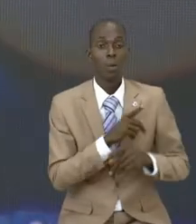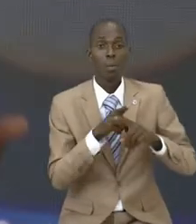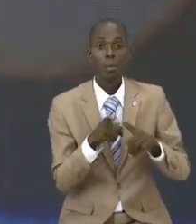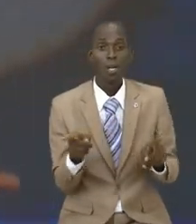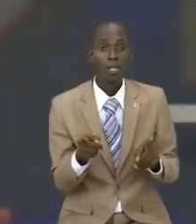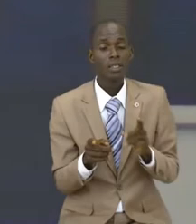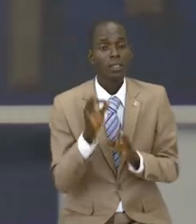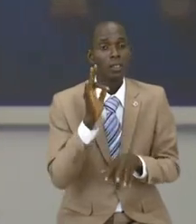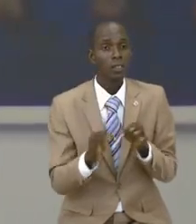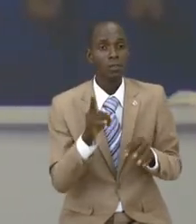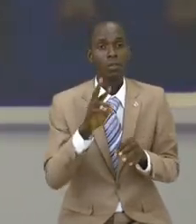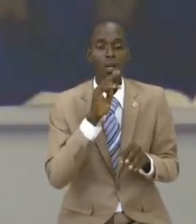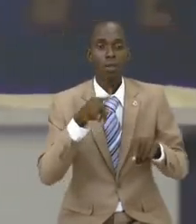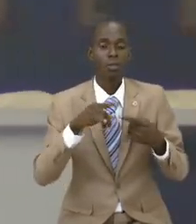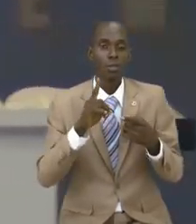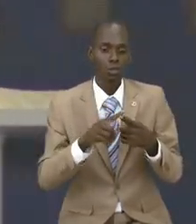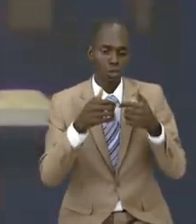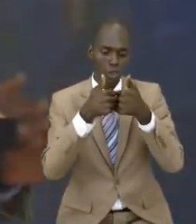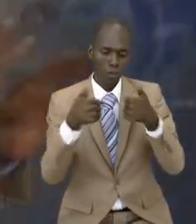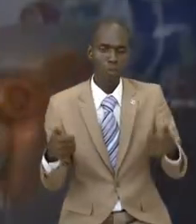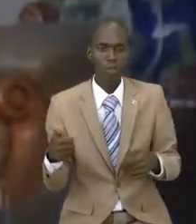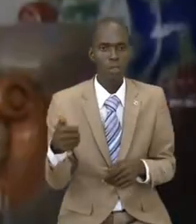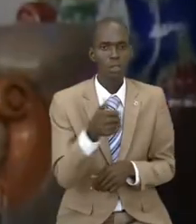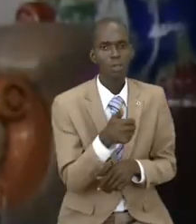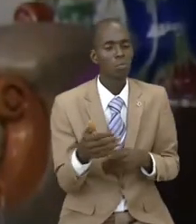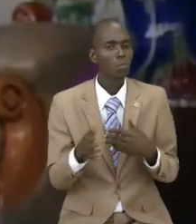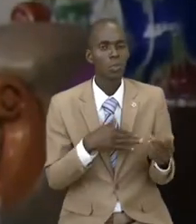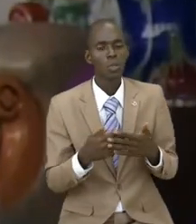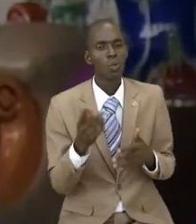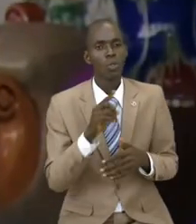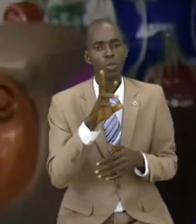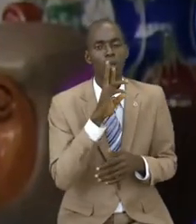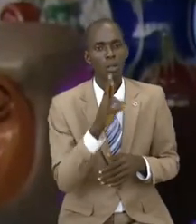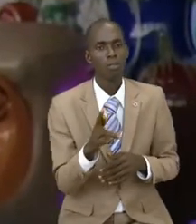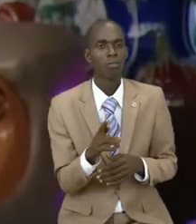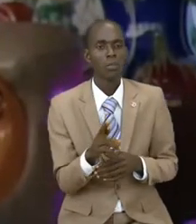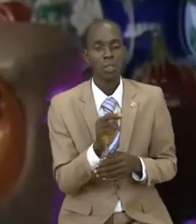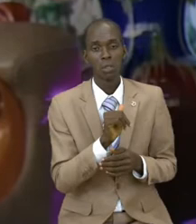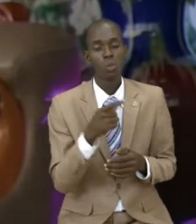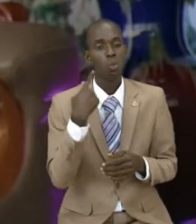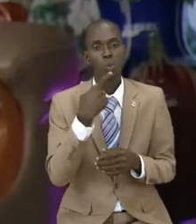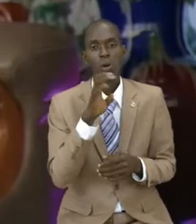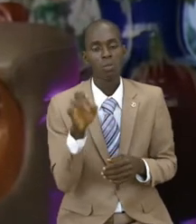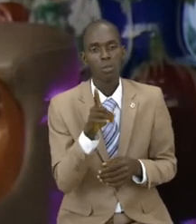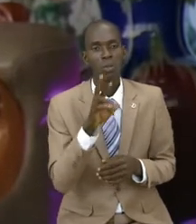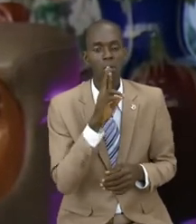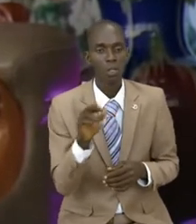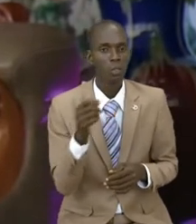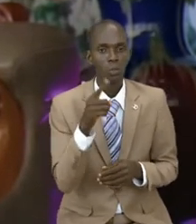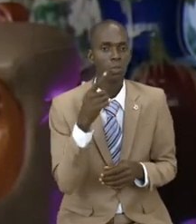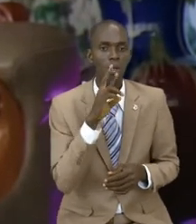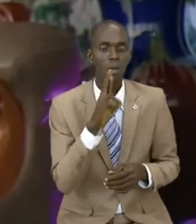you're going to distinguish yourself, doesn't matter where you are, a student, a